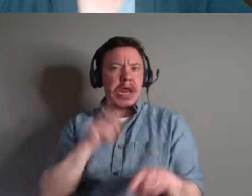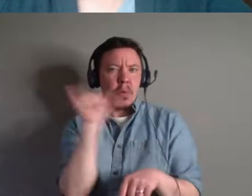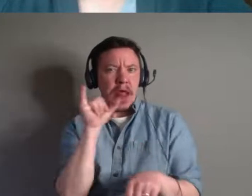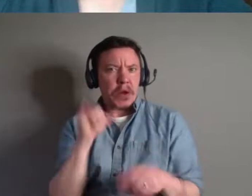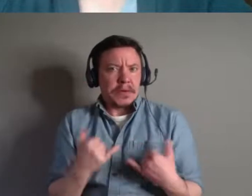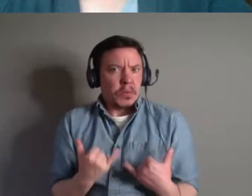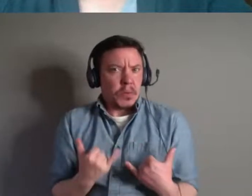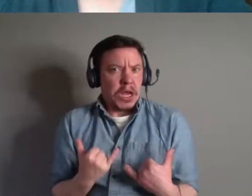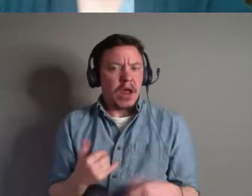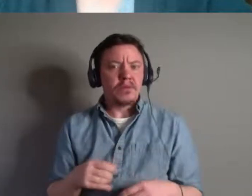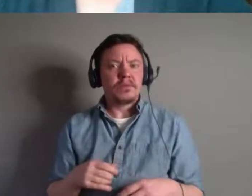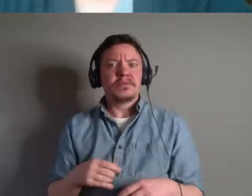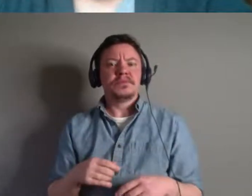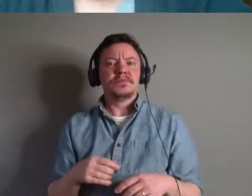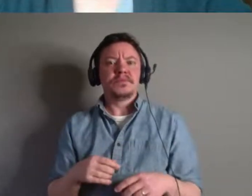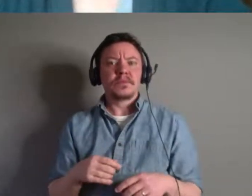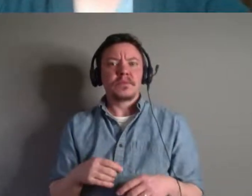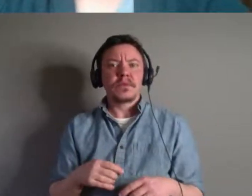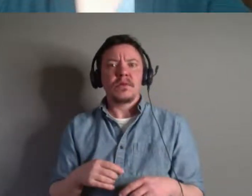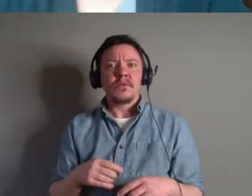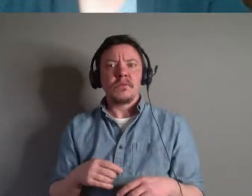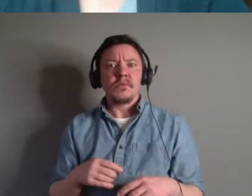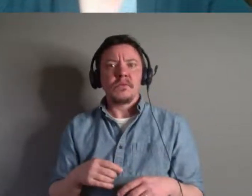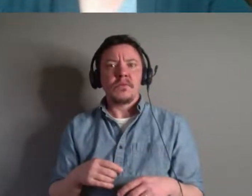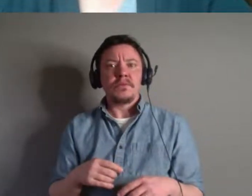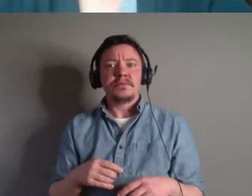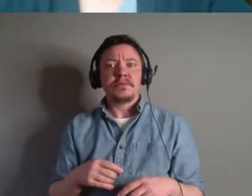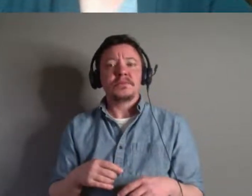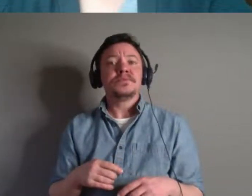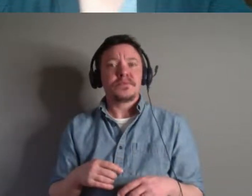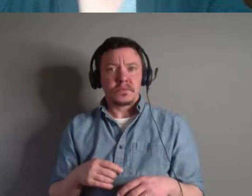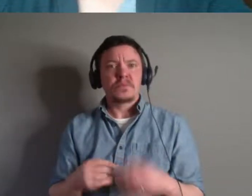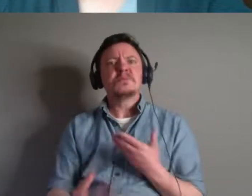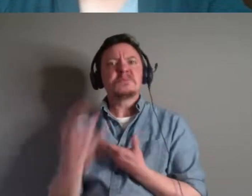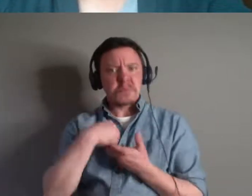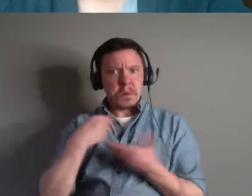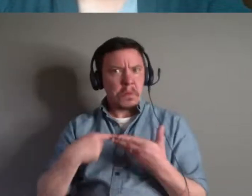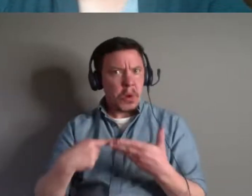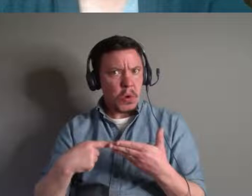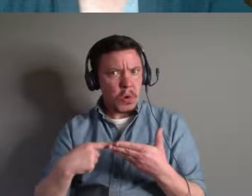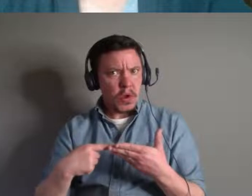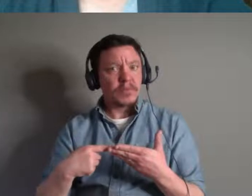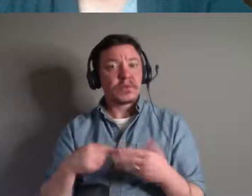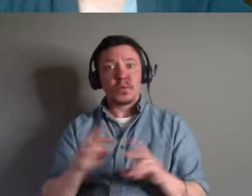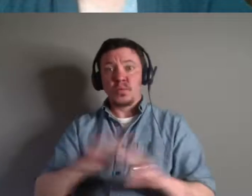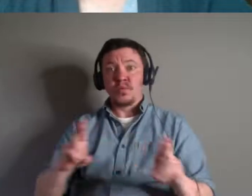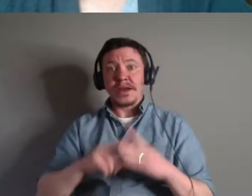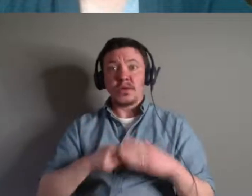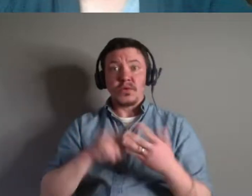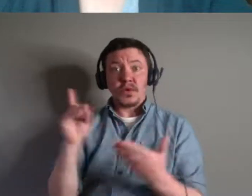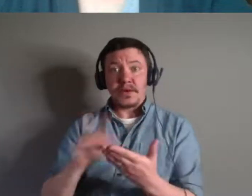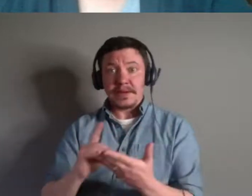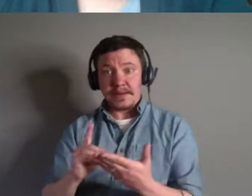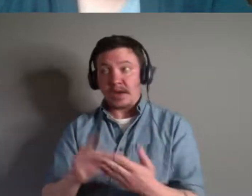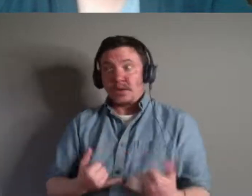I think that's something we can I think it will definitely be part of the conversation once we're in design phase, but what that actually looks like